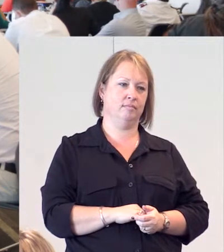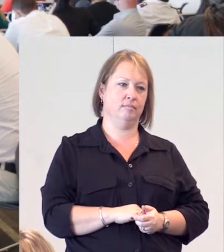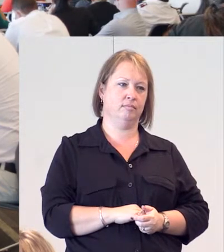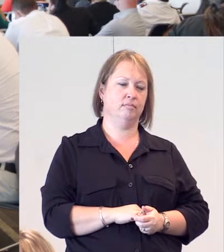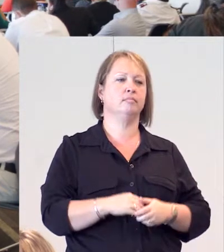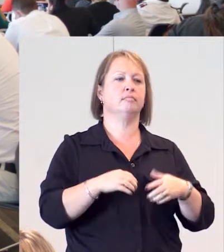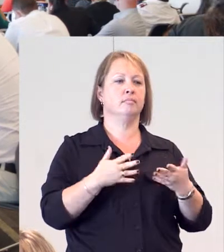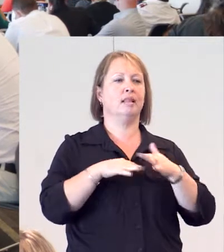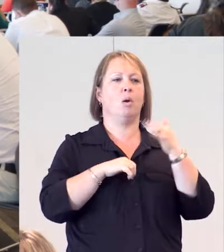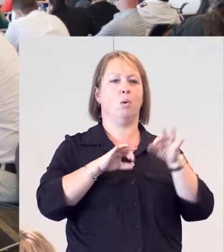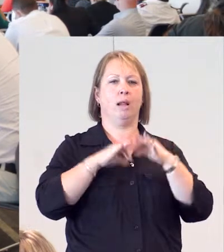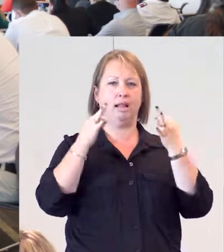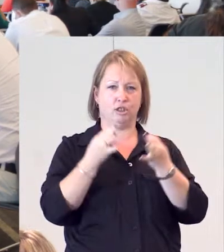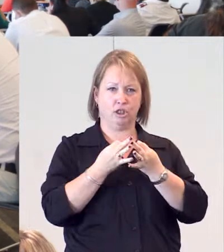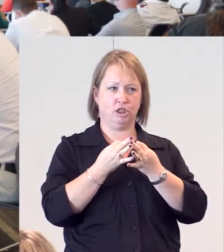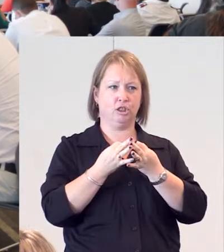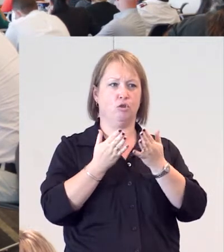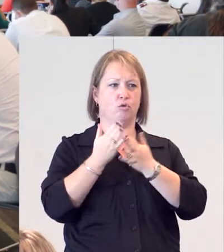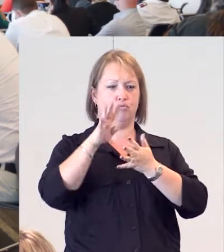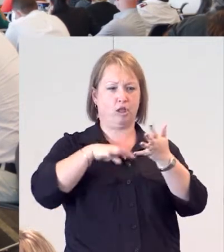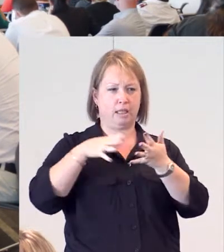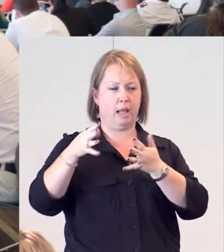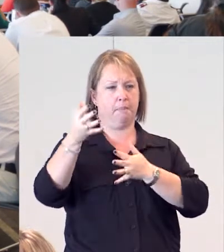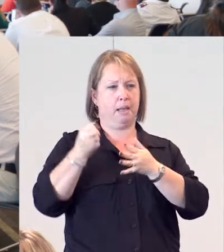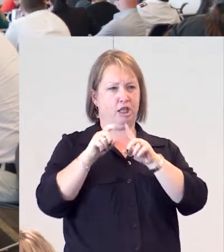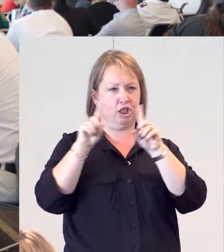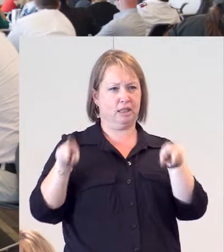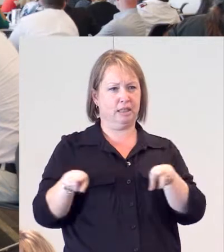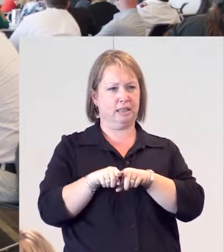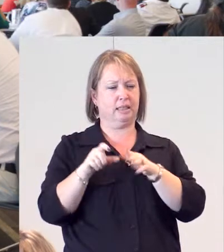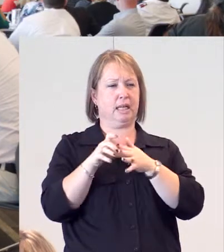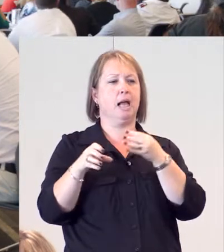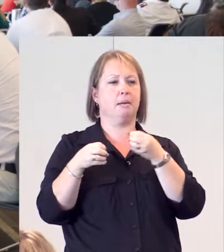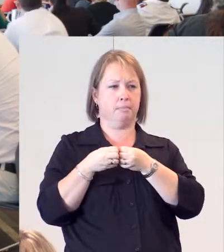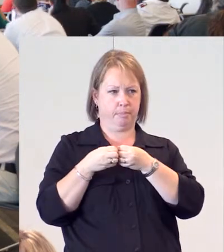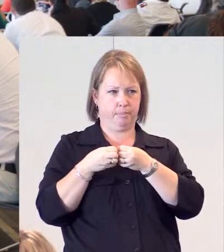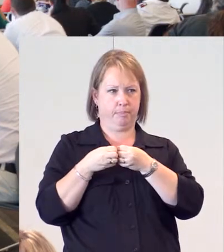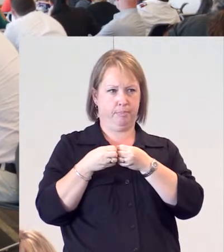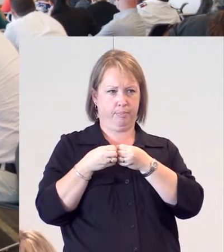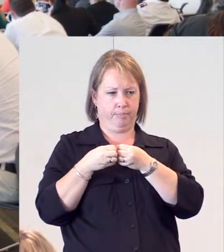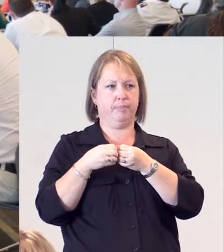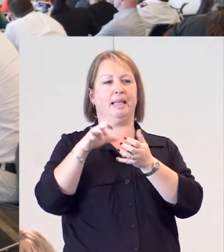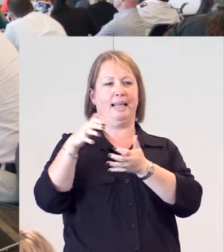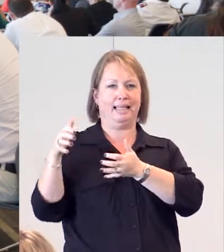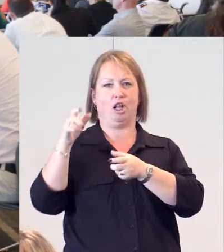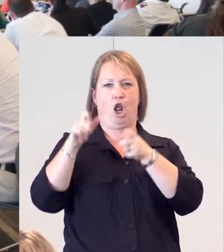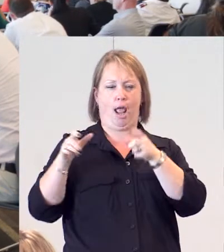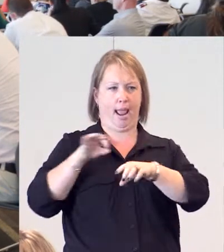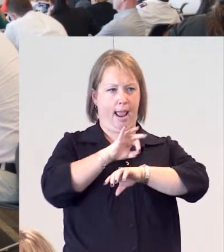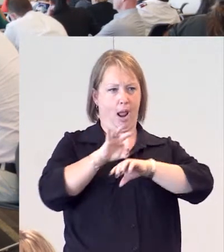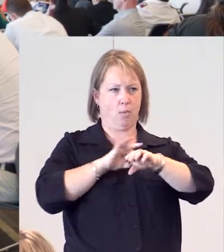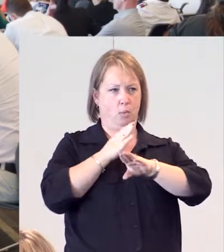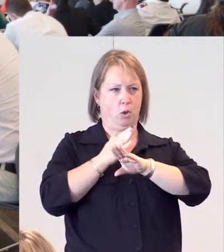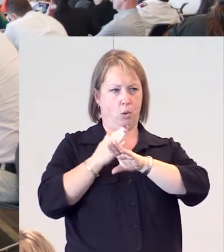Well, in our organisation, through rosters, pay sheets, the database that we collect the client hours that we work